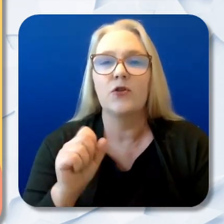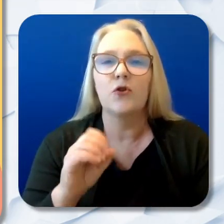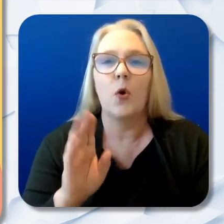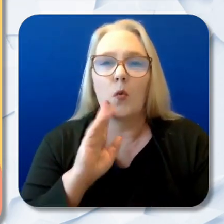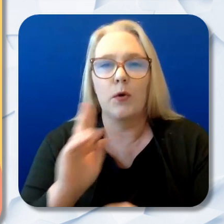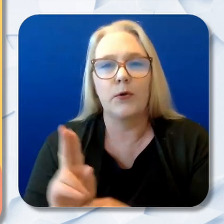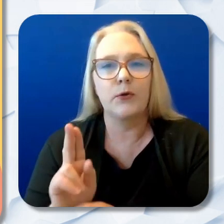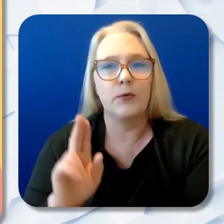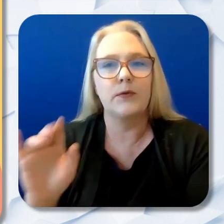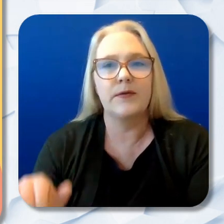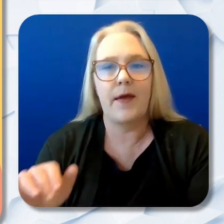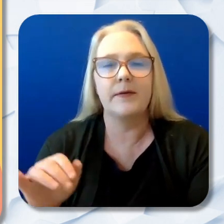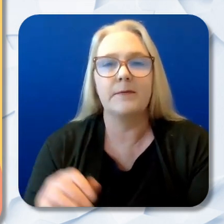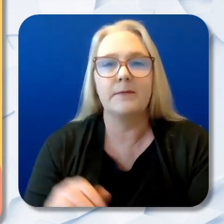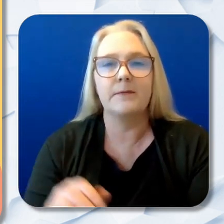edition pre-K to third.